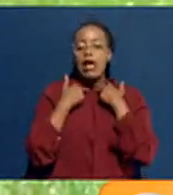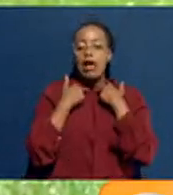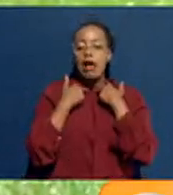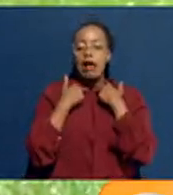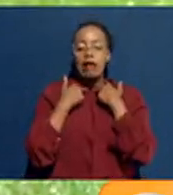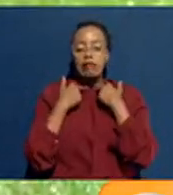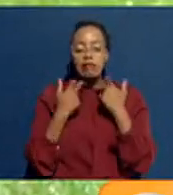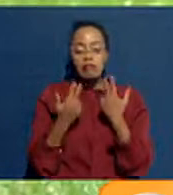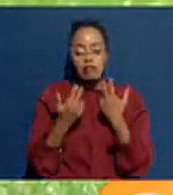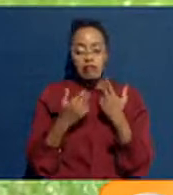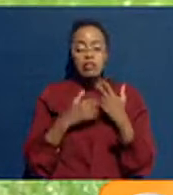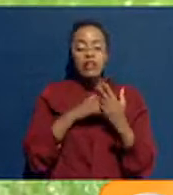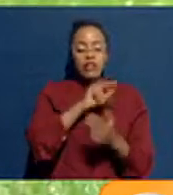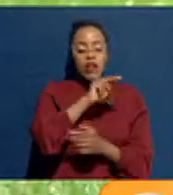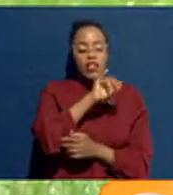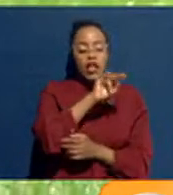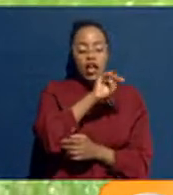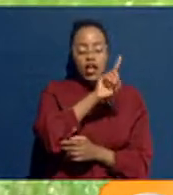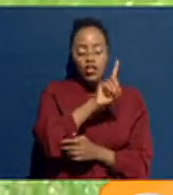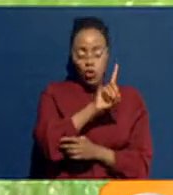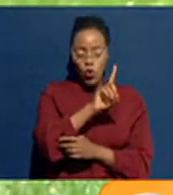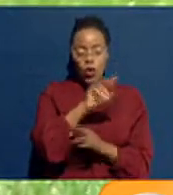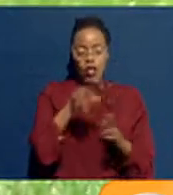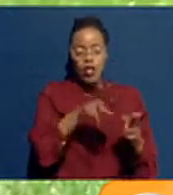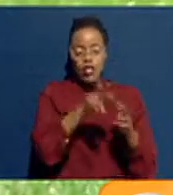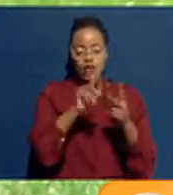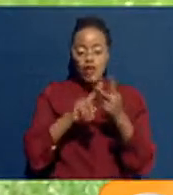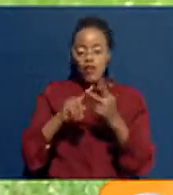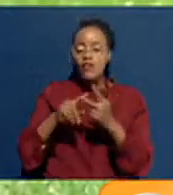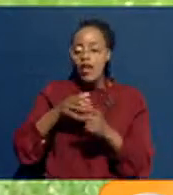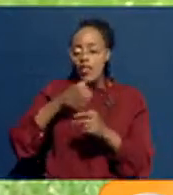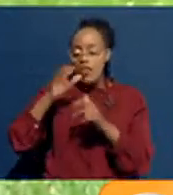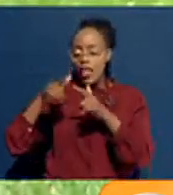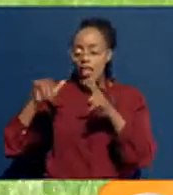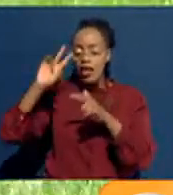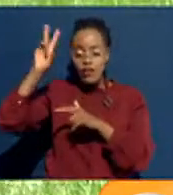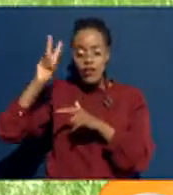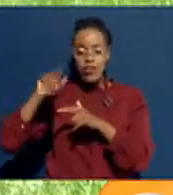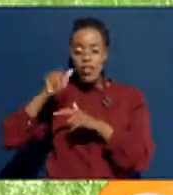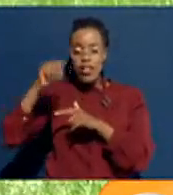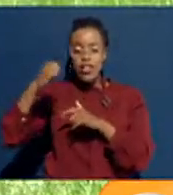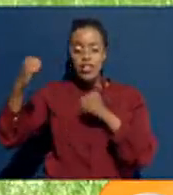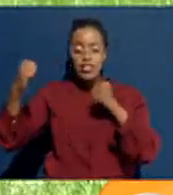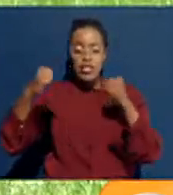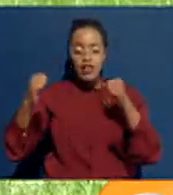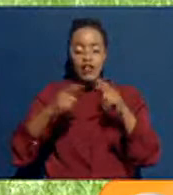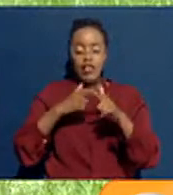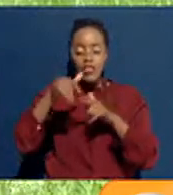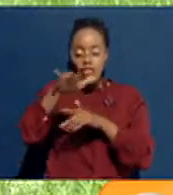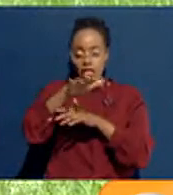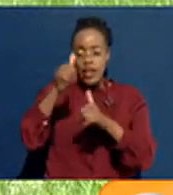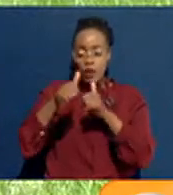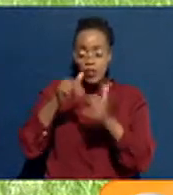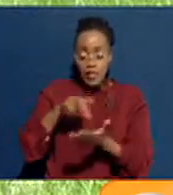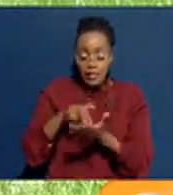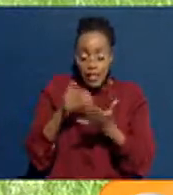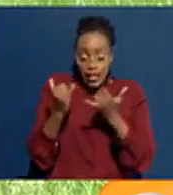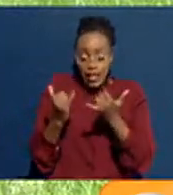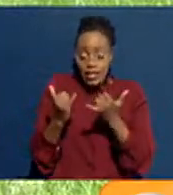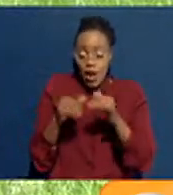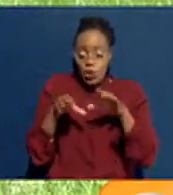the ever-flooding River Nyando on one side and Lake Victoria on the other. The marshy grounds I'm standing in right